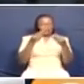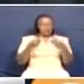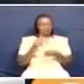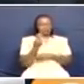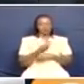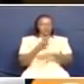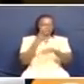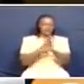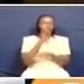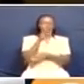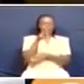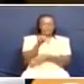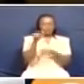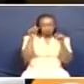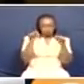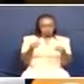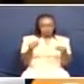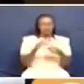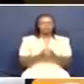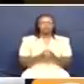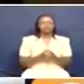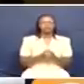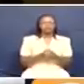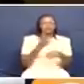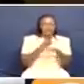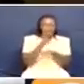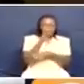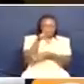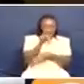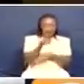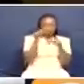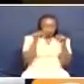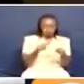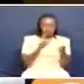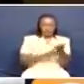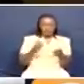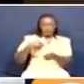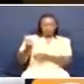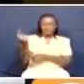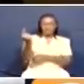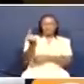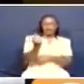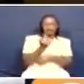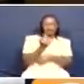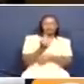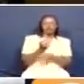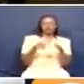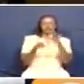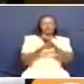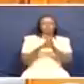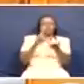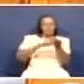4 p.m. today. 4 p.m. today, as we are coming to the Deputy Registrar, is the time that